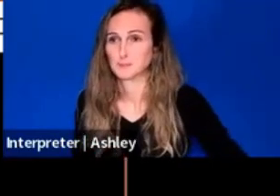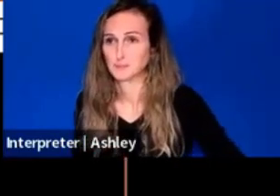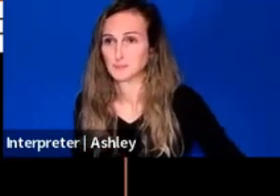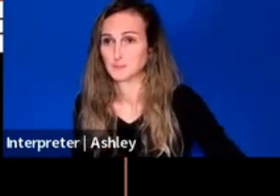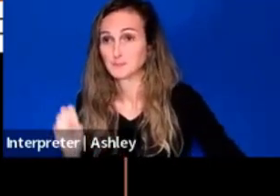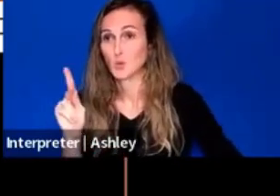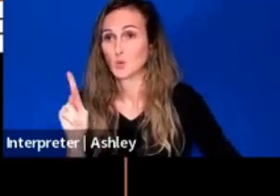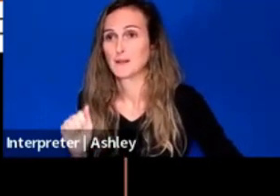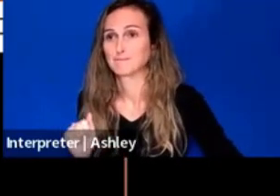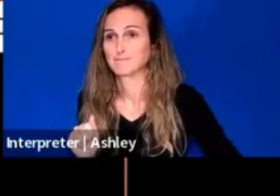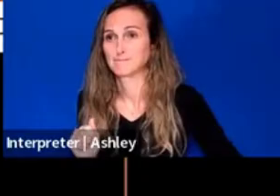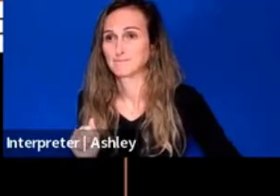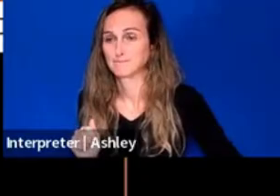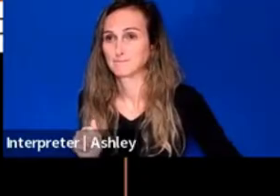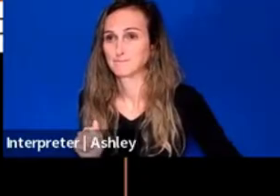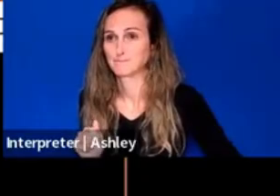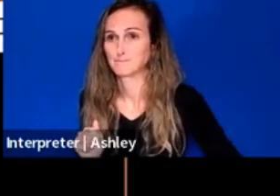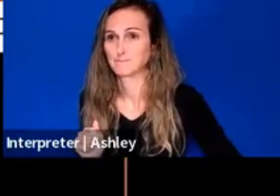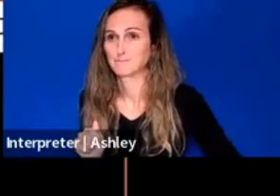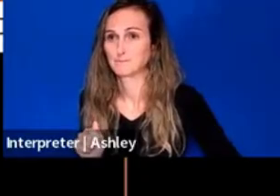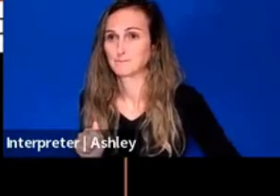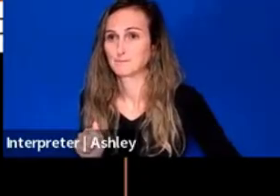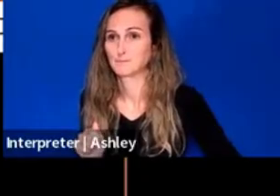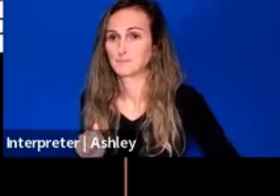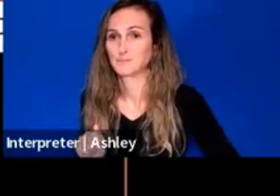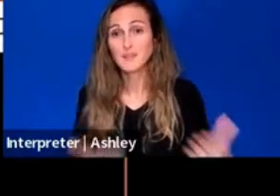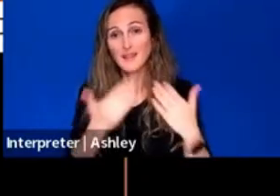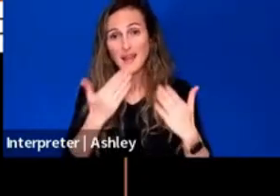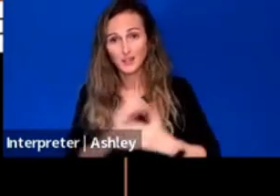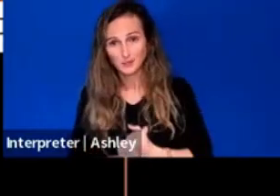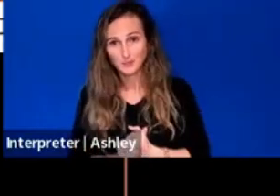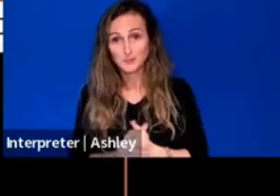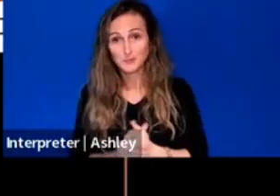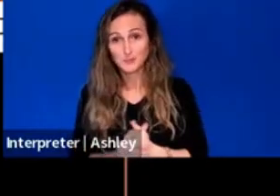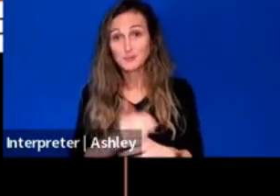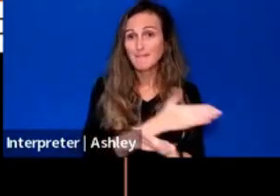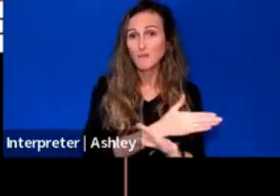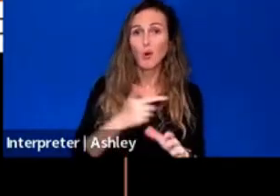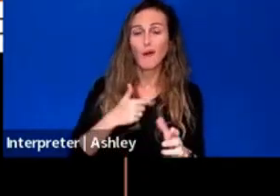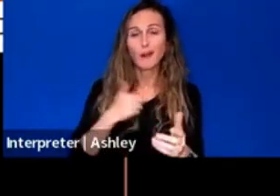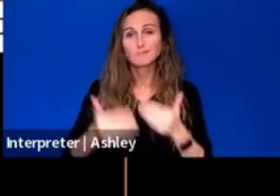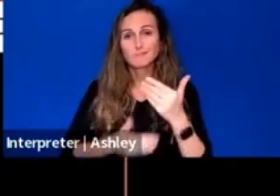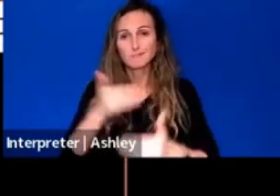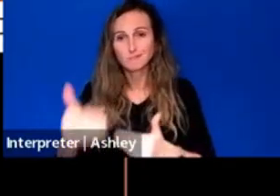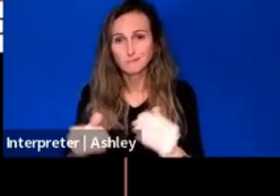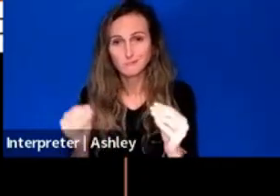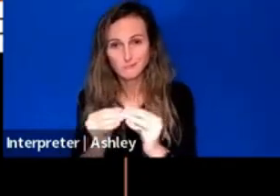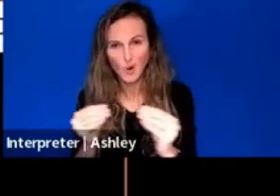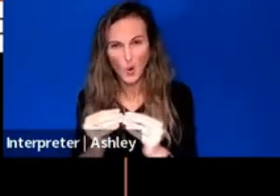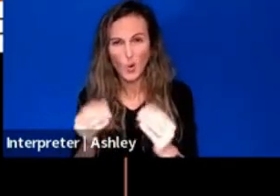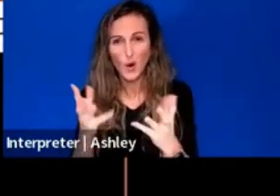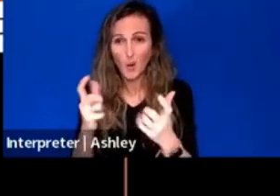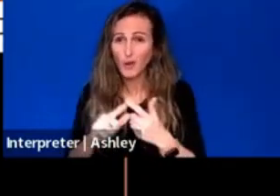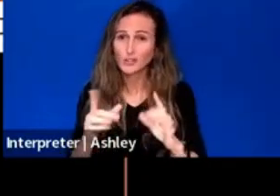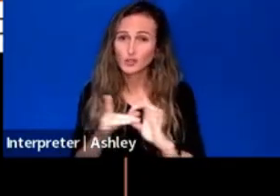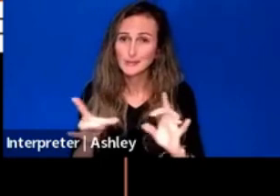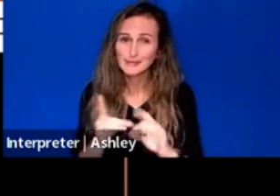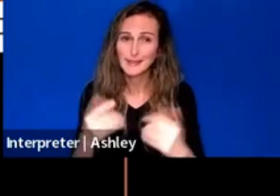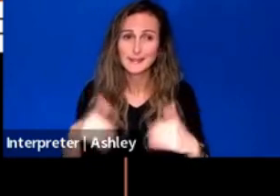Okay, thank you. And before we go any further, I want to say,